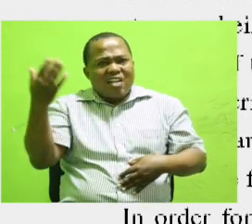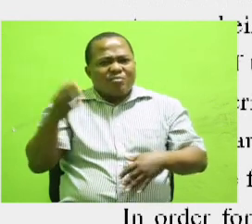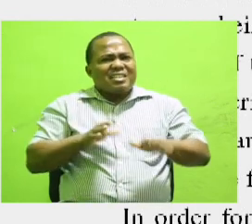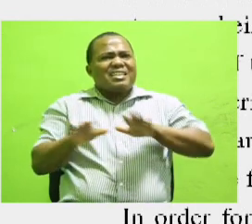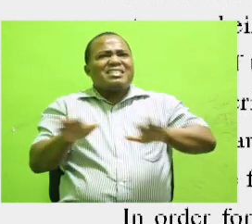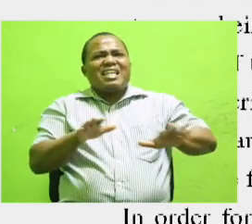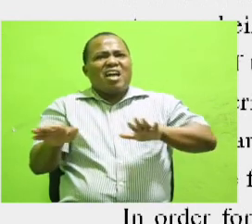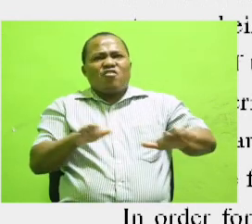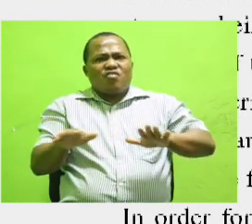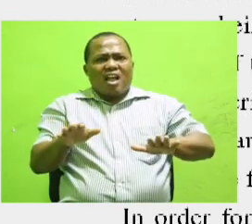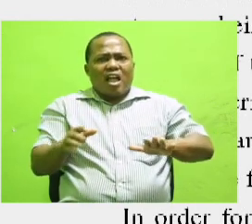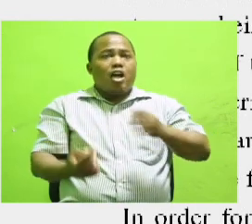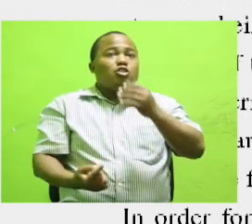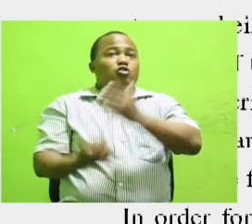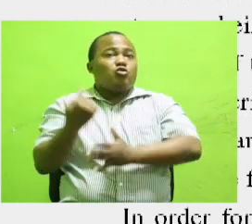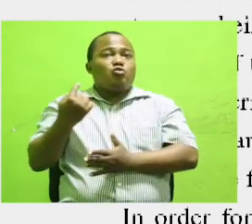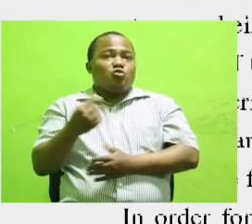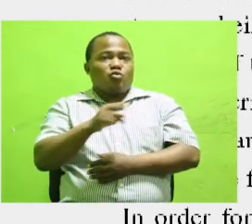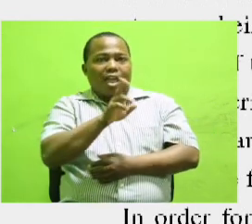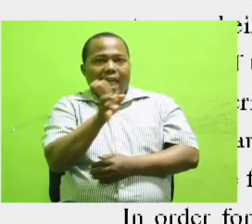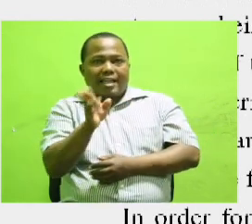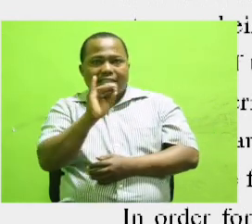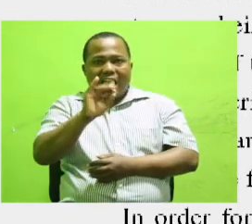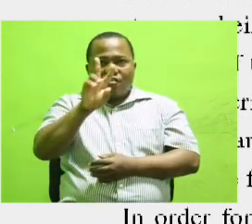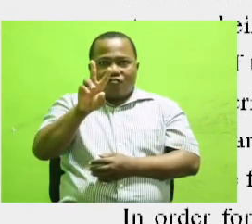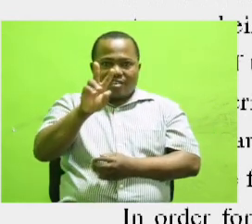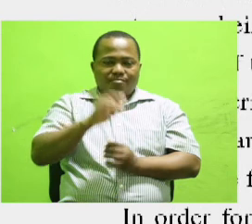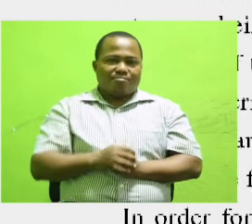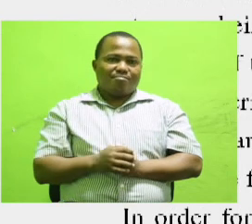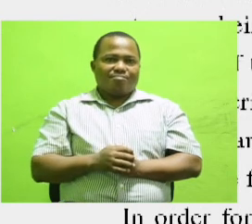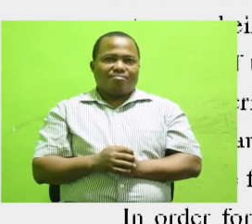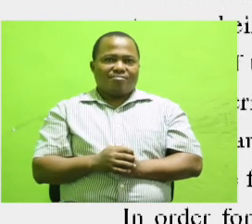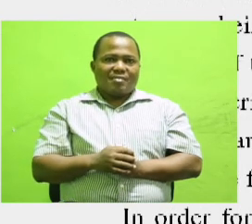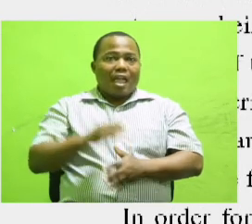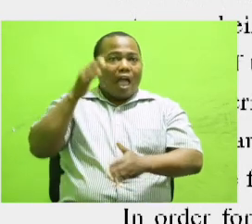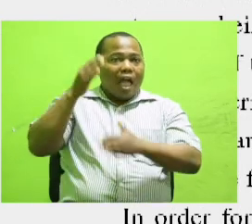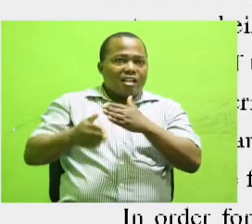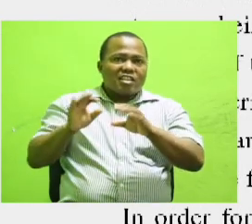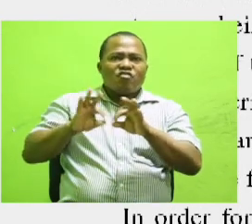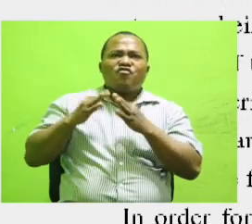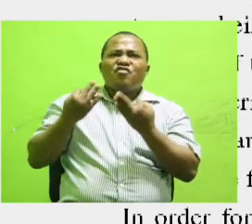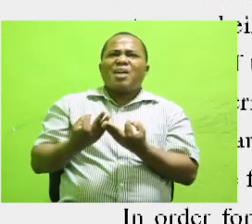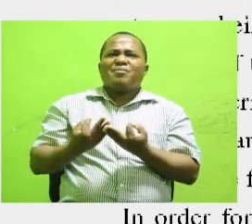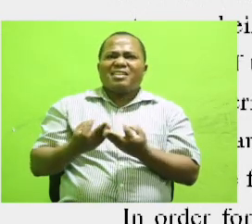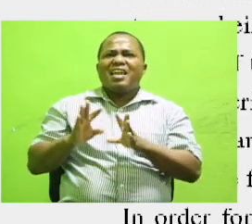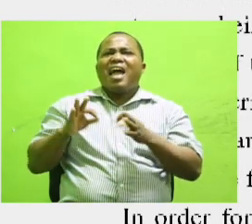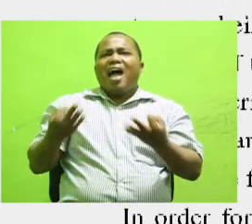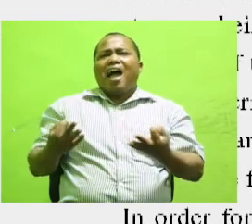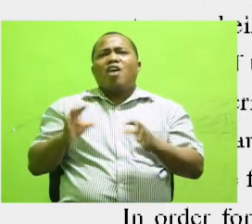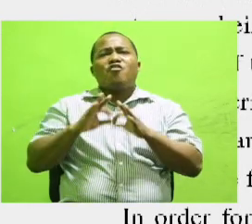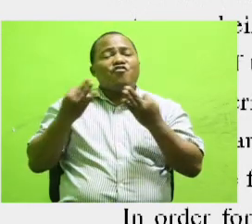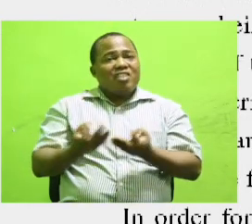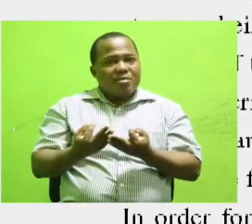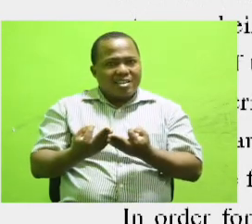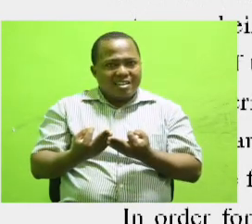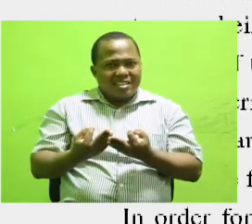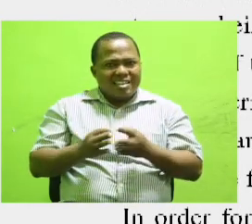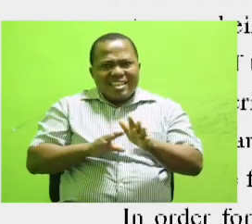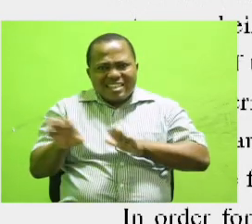HIV AIDS, and the family of the victims, on how does the family of the victims